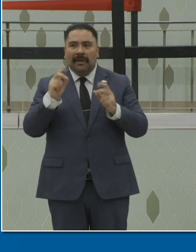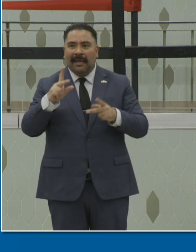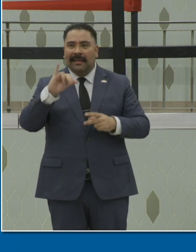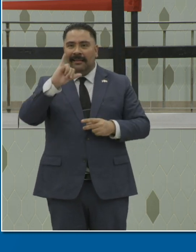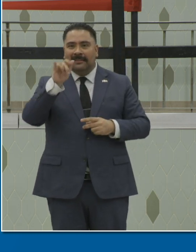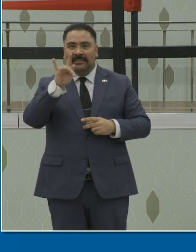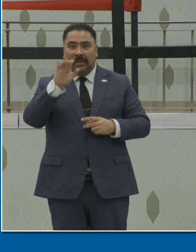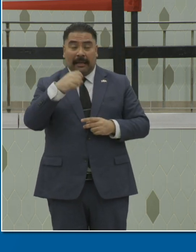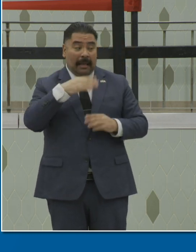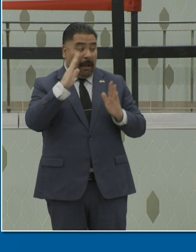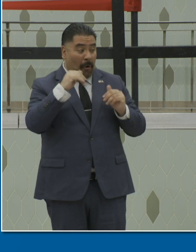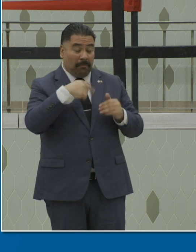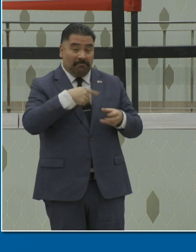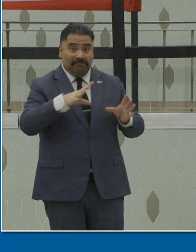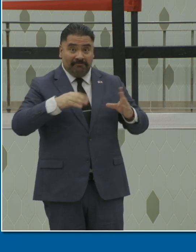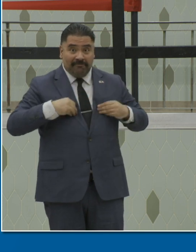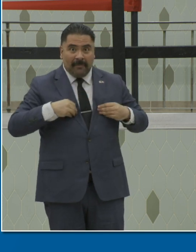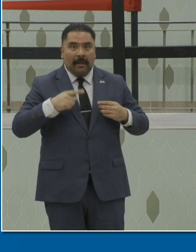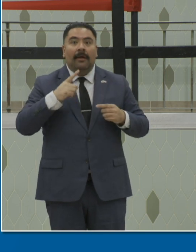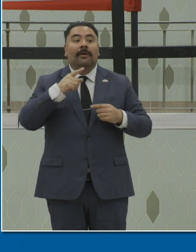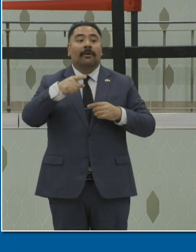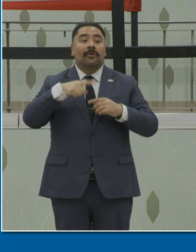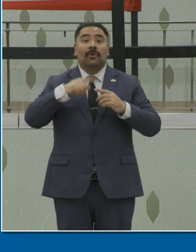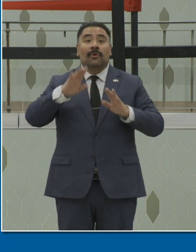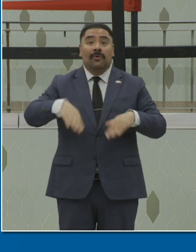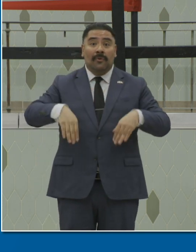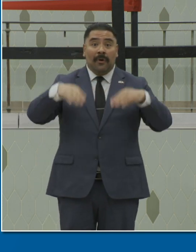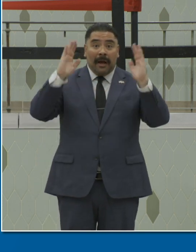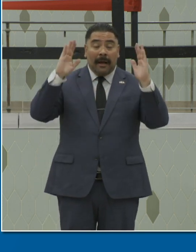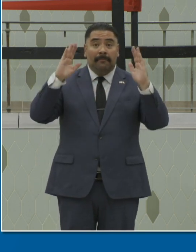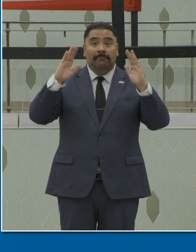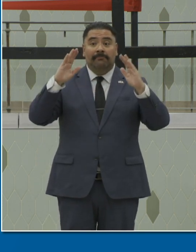Jackie. When you grow up in a household